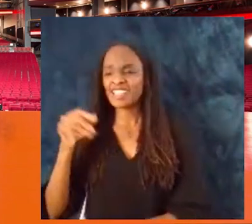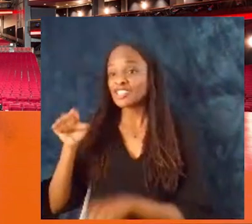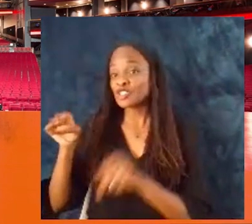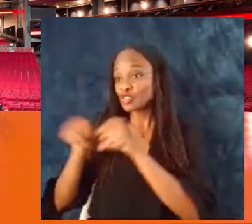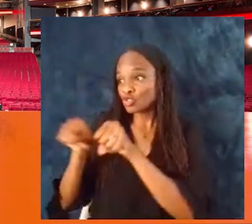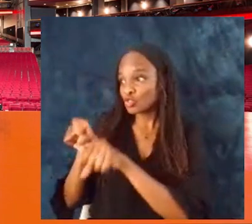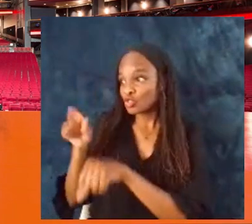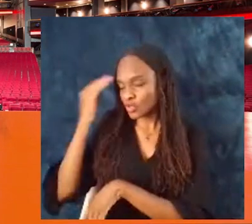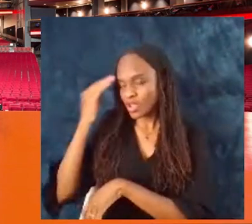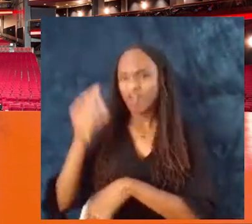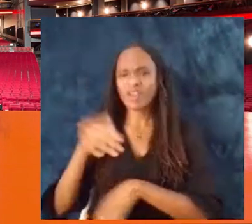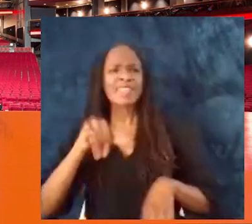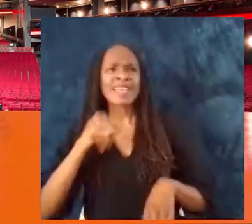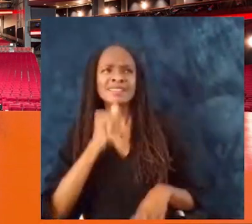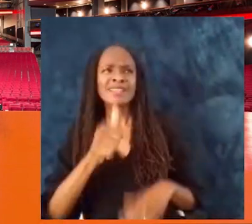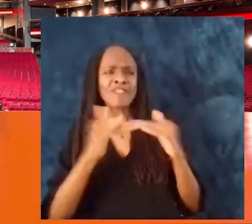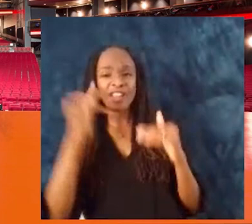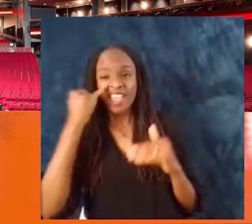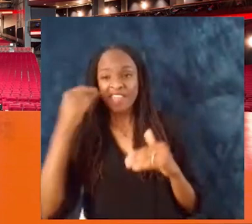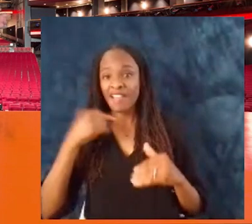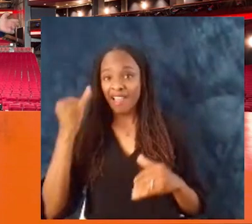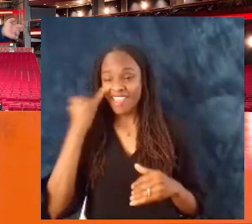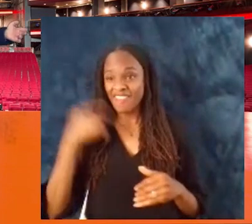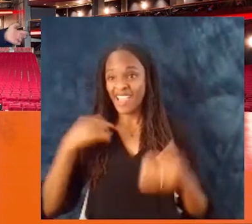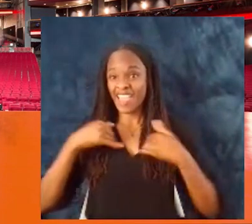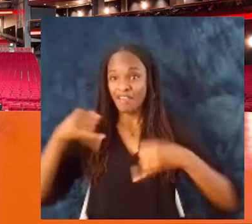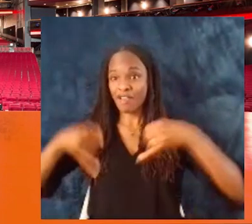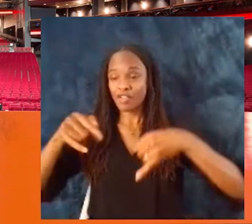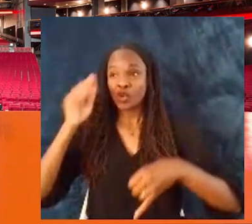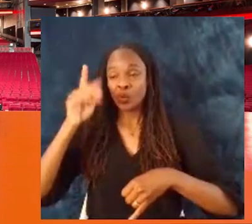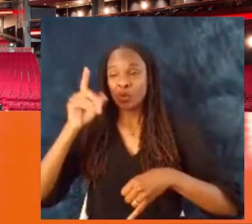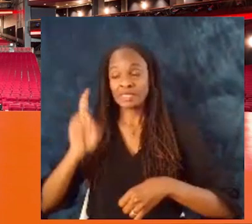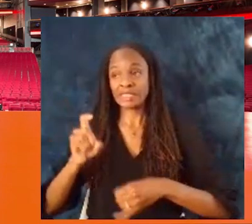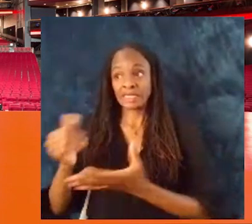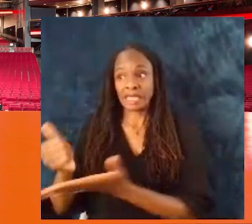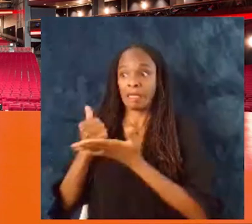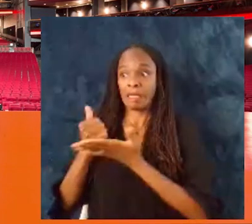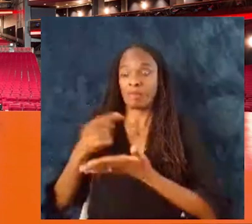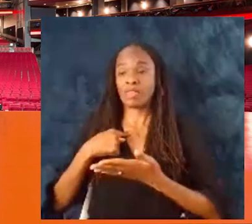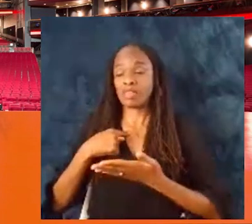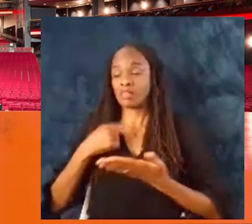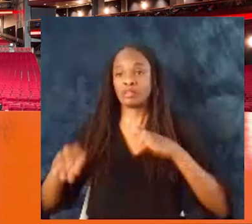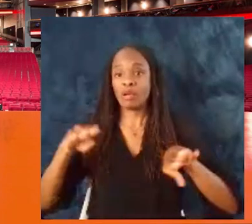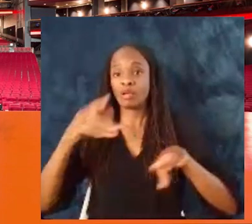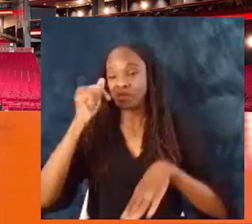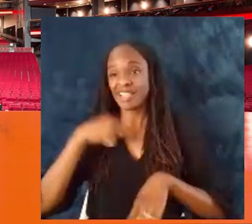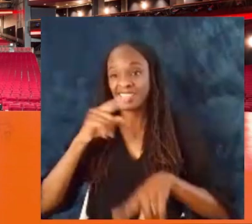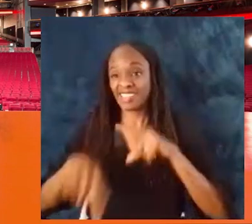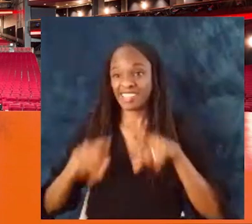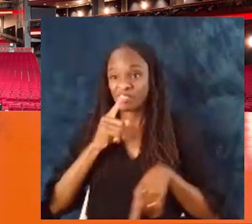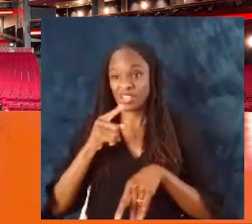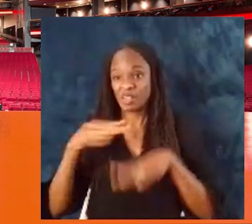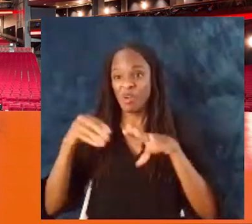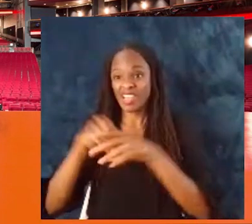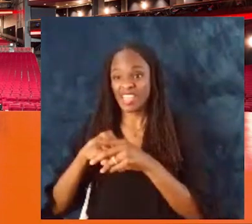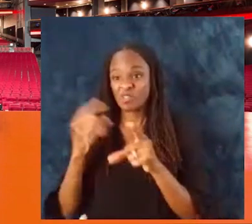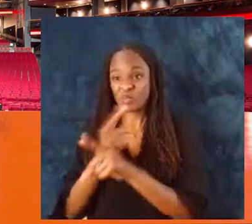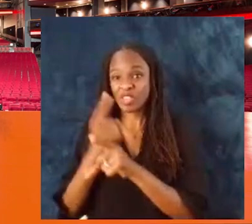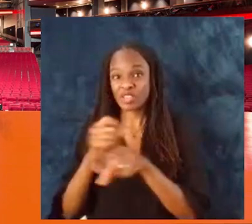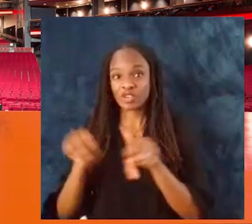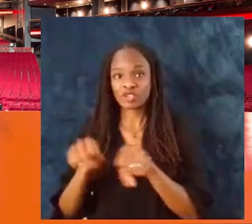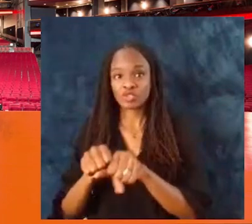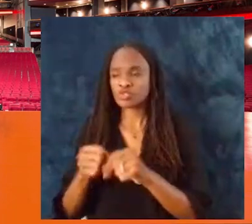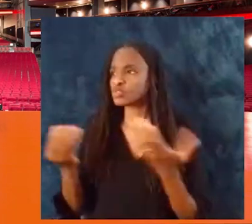not fair. See, if I wear high heels, you're going to have to airlift me out. All right? I could barely walk in my regular shoes. So what did we go with here today?